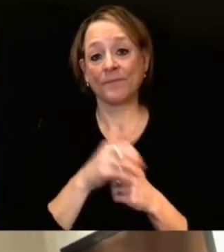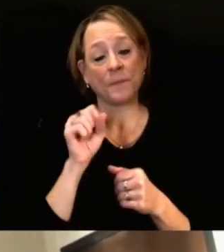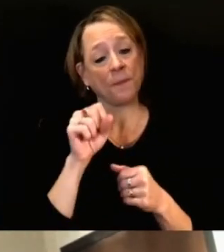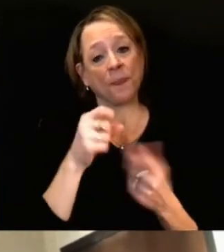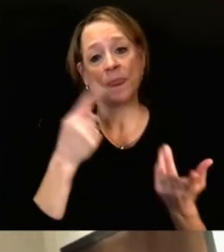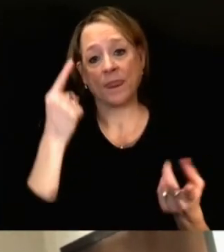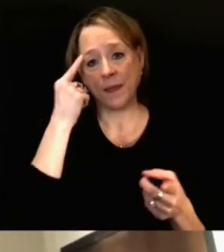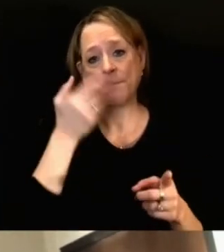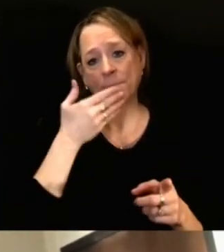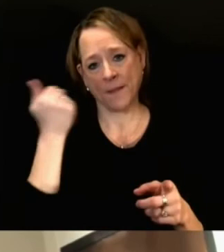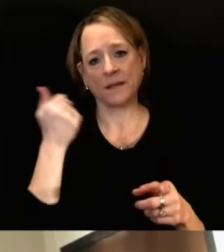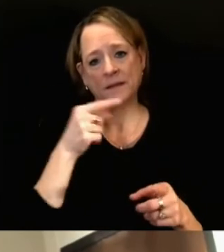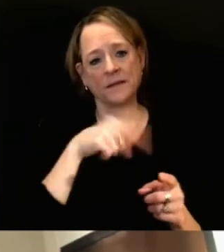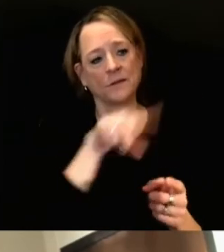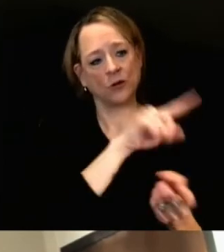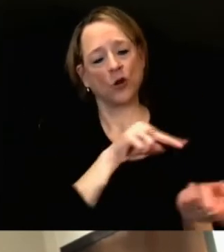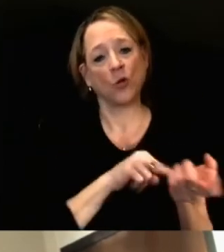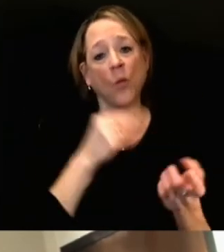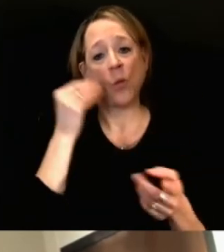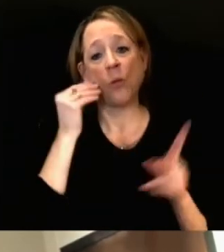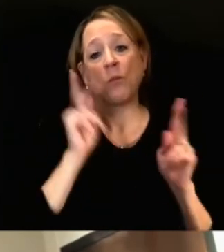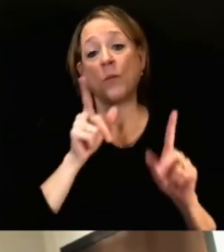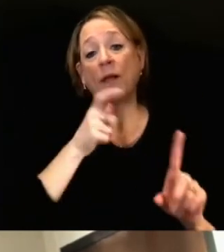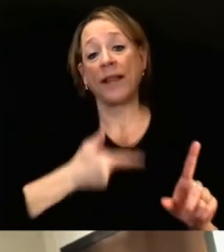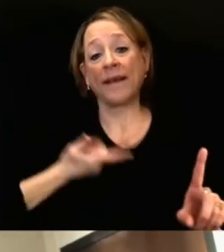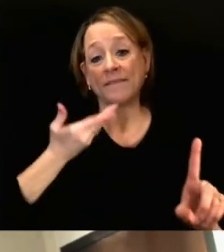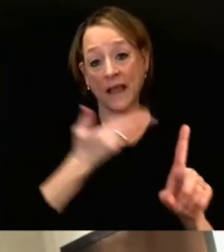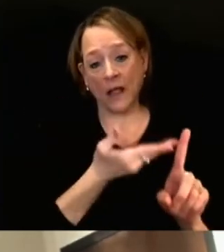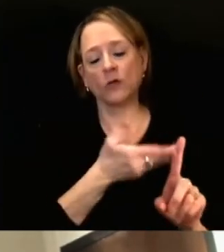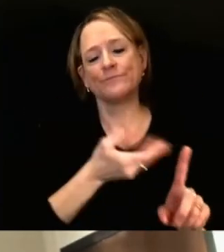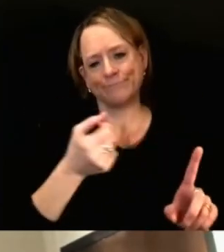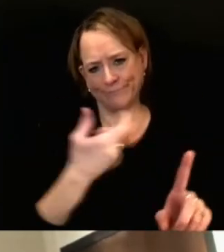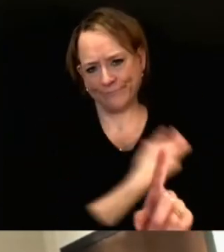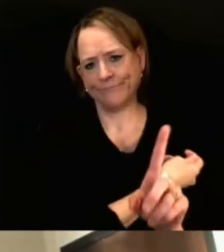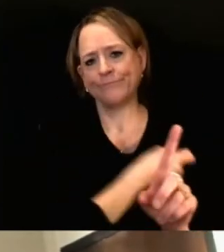to continuing all of the good infection control, some of the other